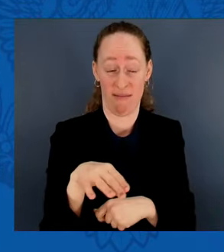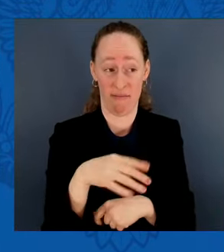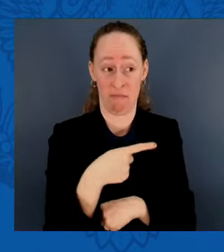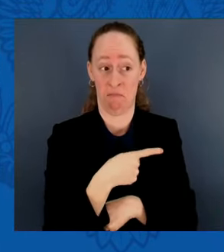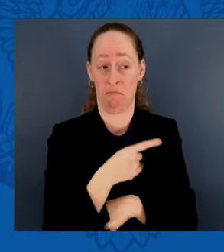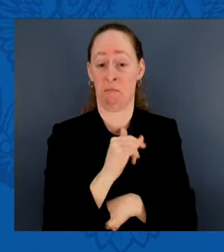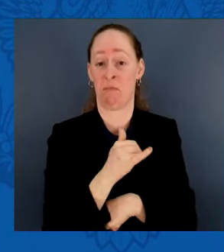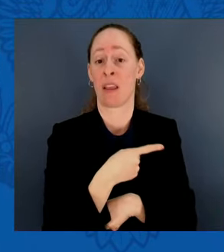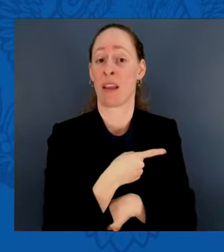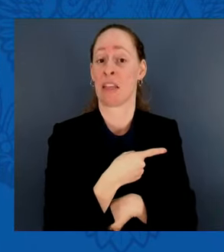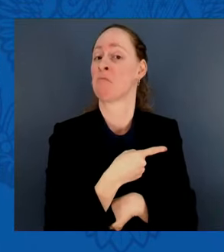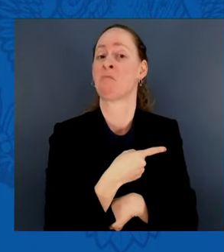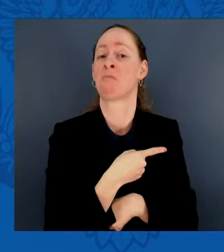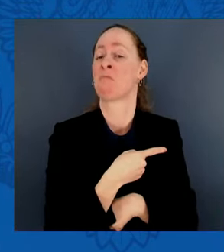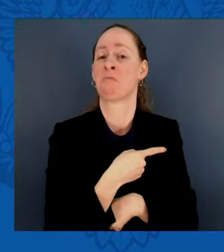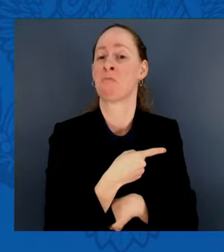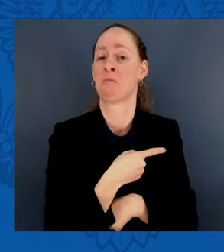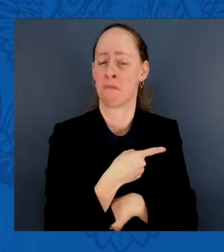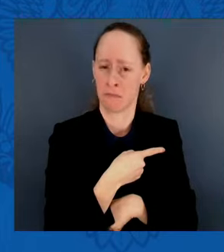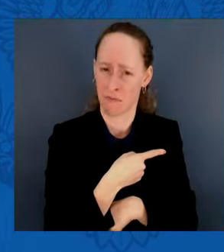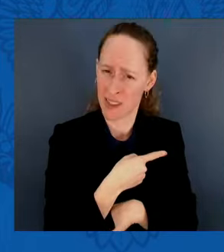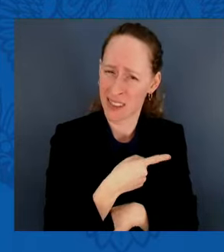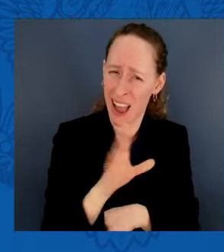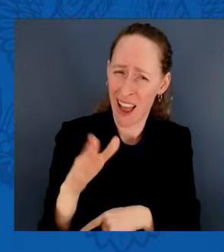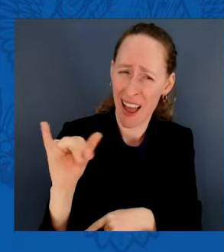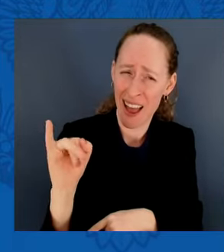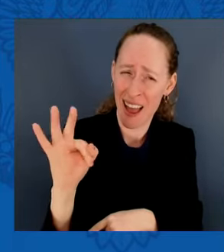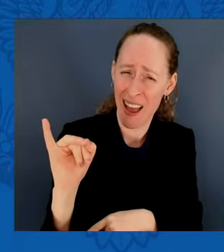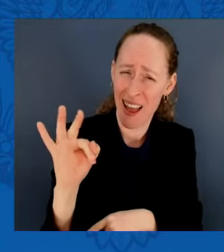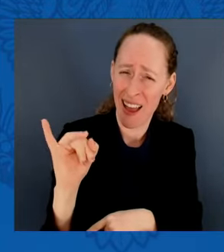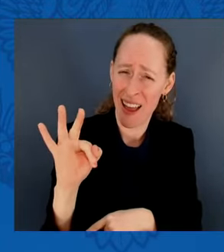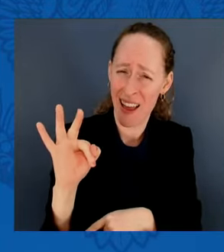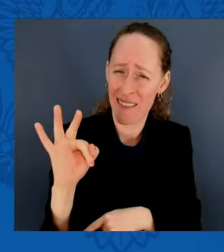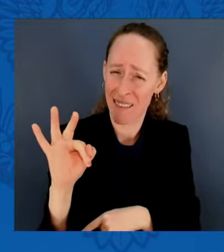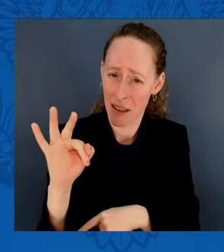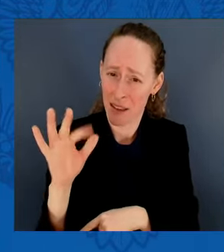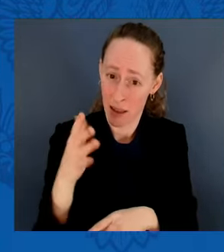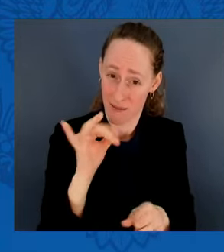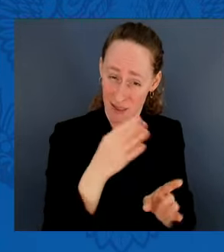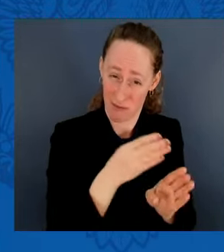are poison in the blood of our country. I will not